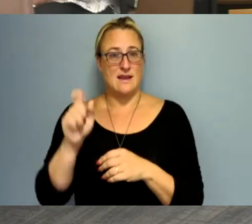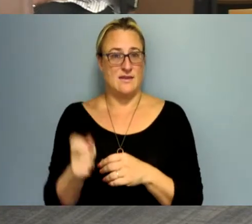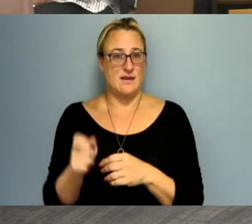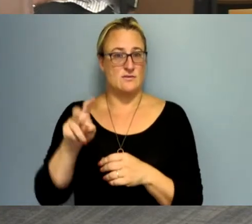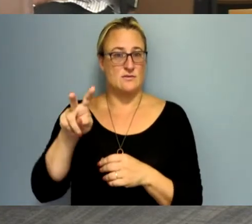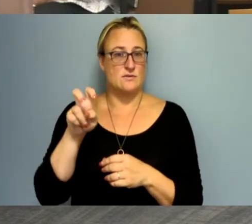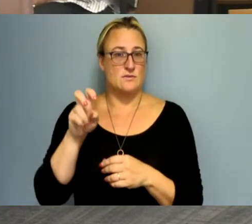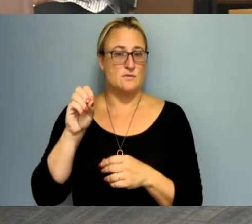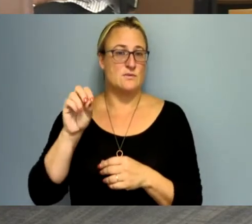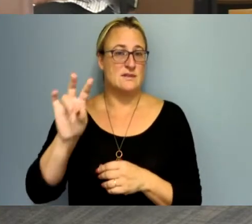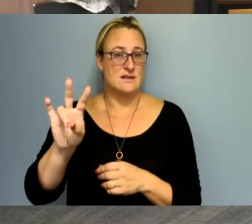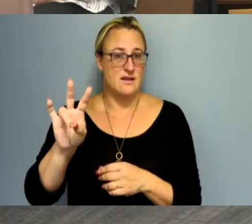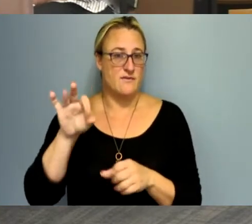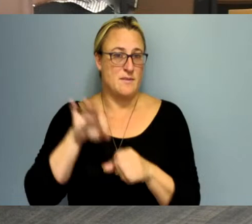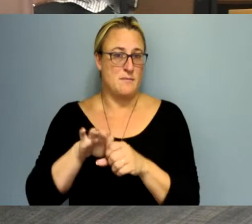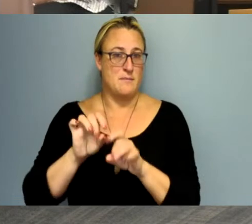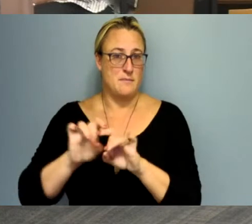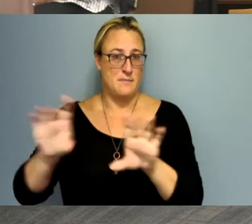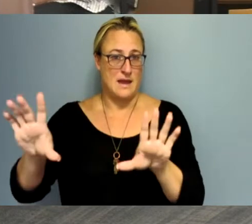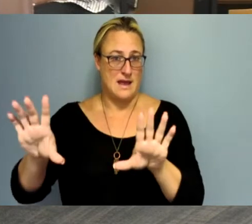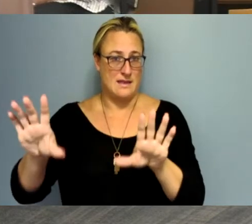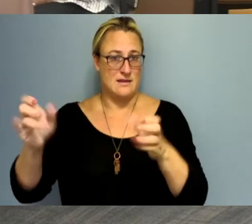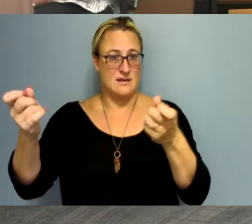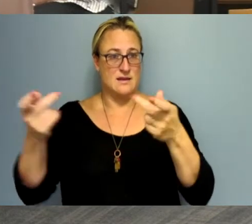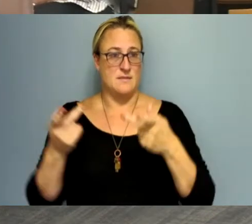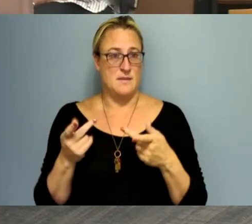98,207 ballots and received back